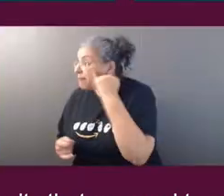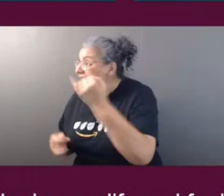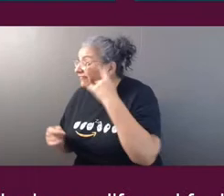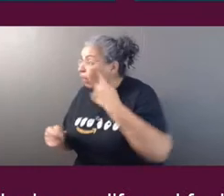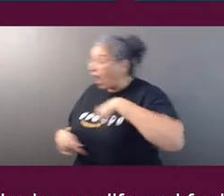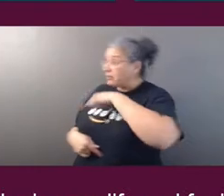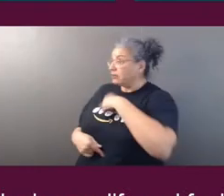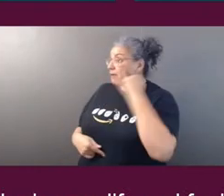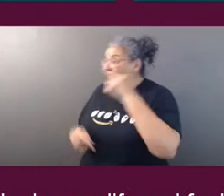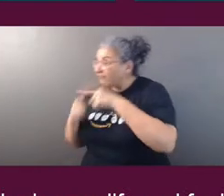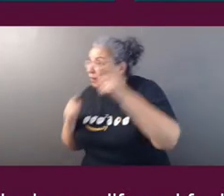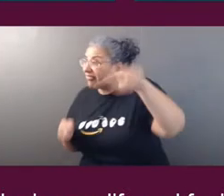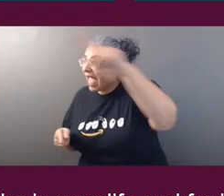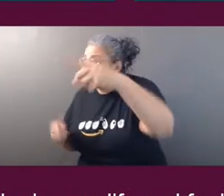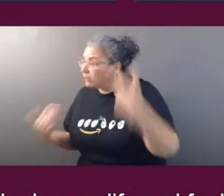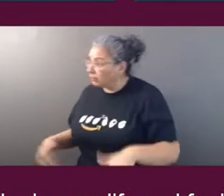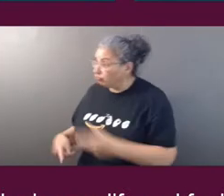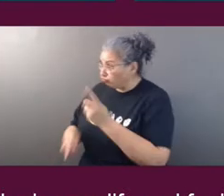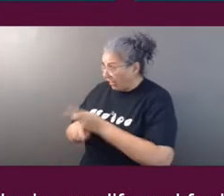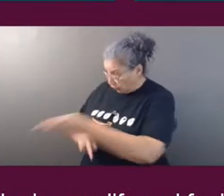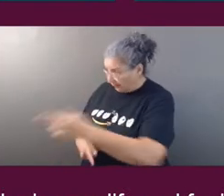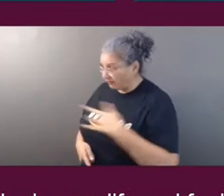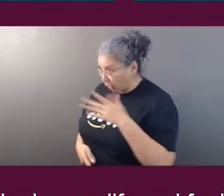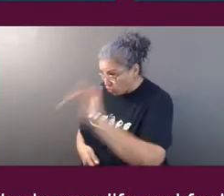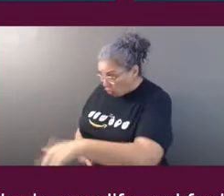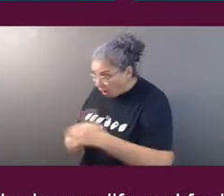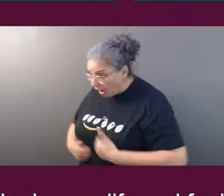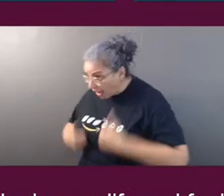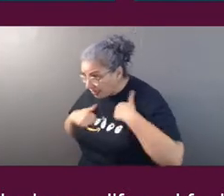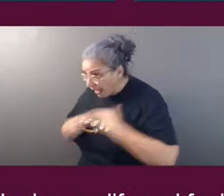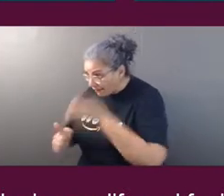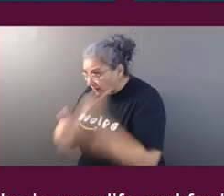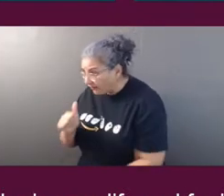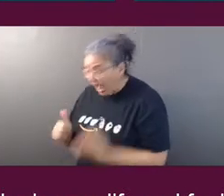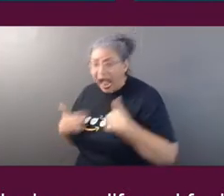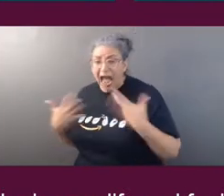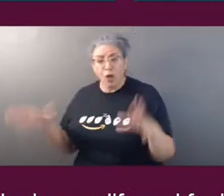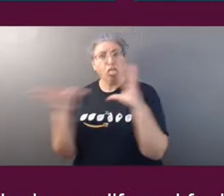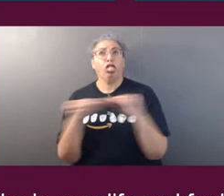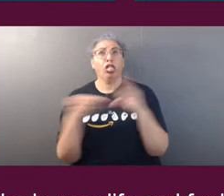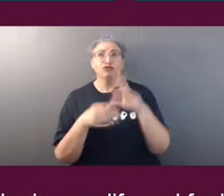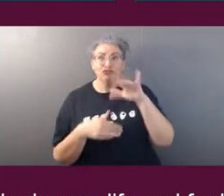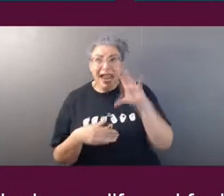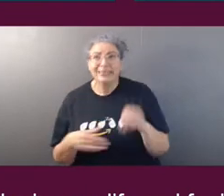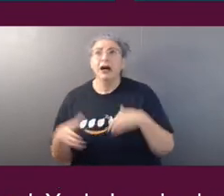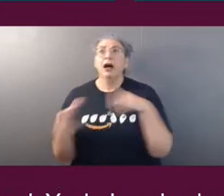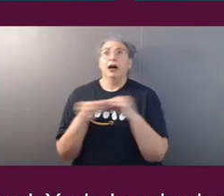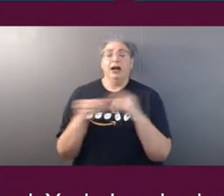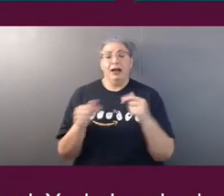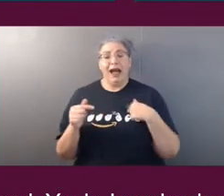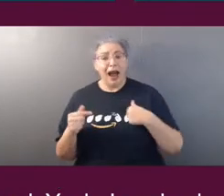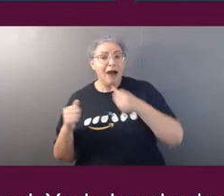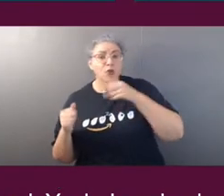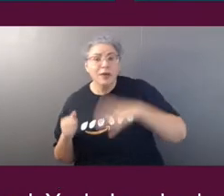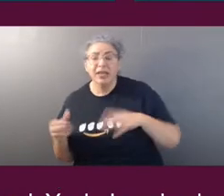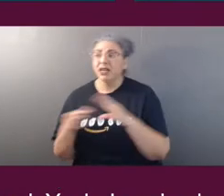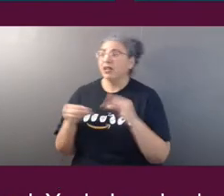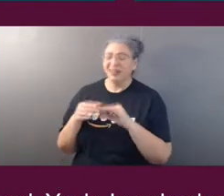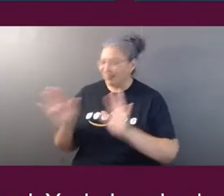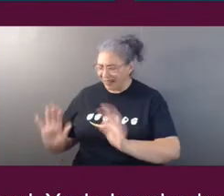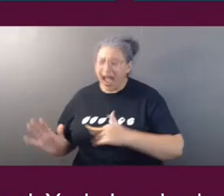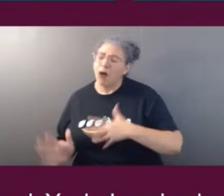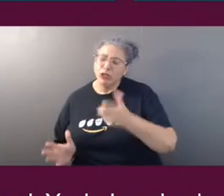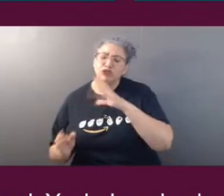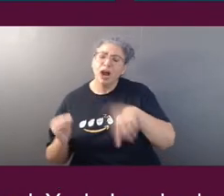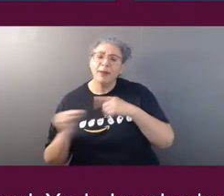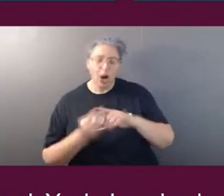for them. Imagine how it feels for us. Imagine how, right? Think about how, I don't want to talk about race and being a woman all the time. I really don't. Right. I want to talk about